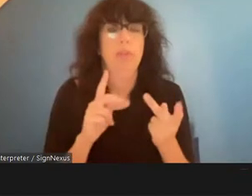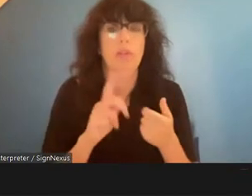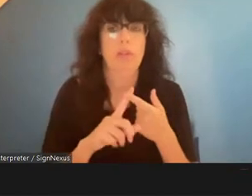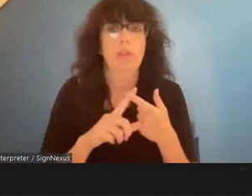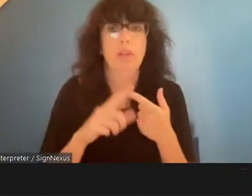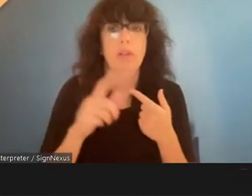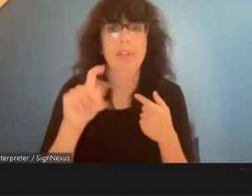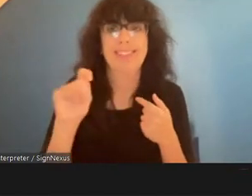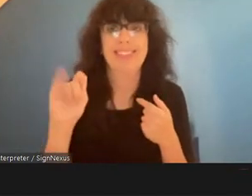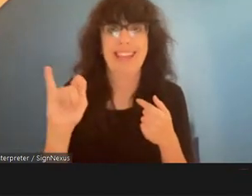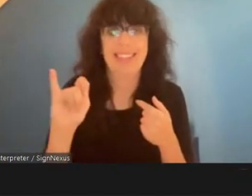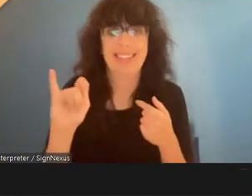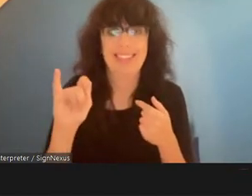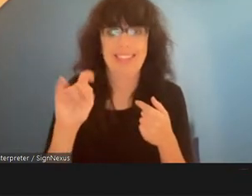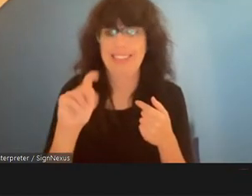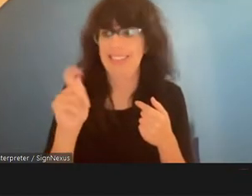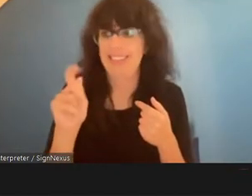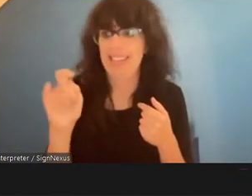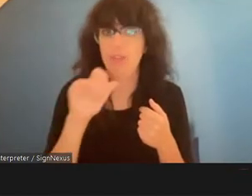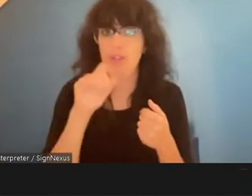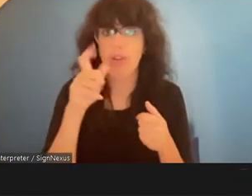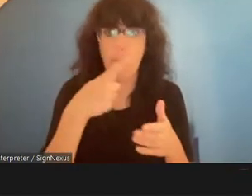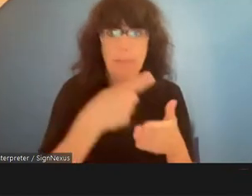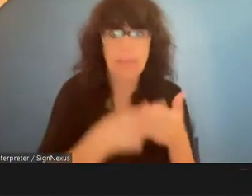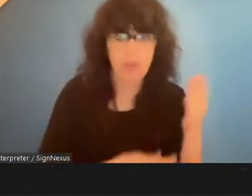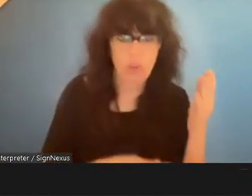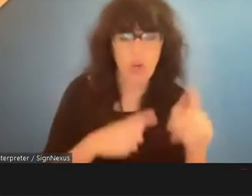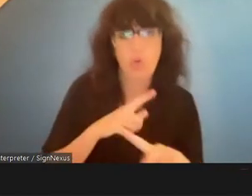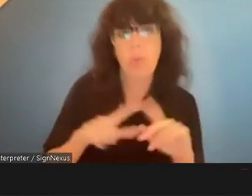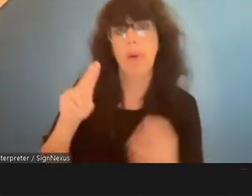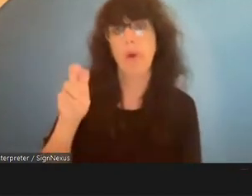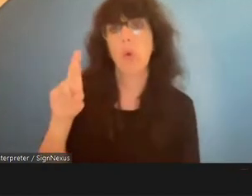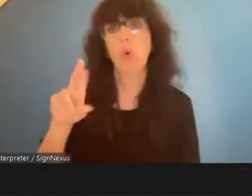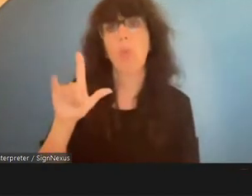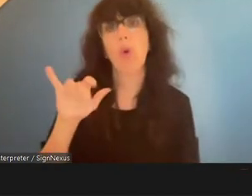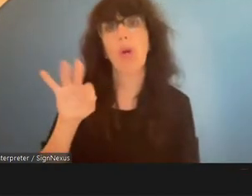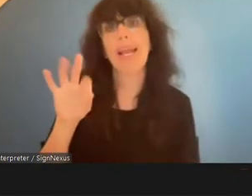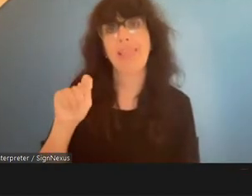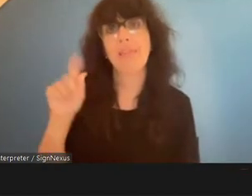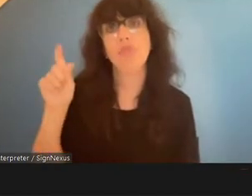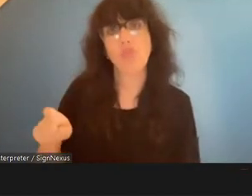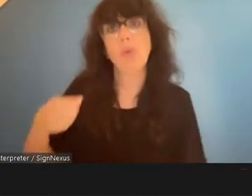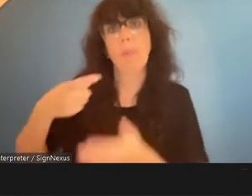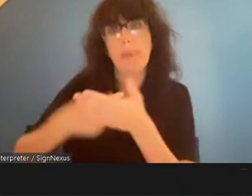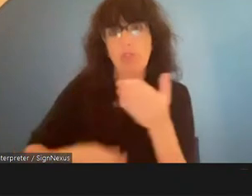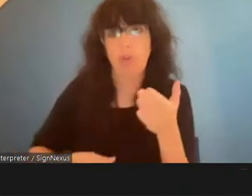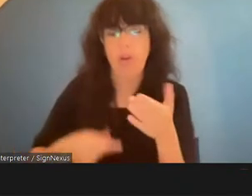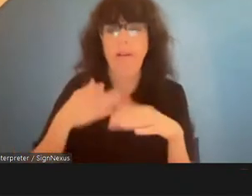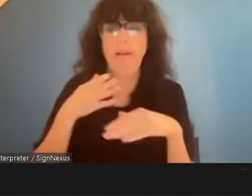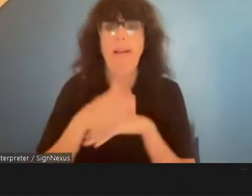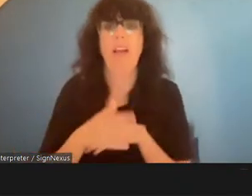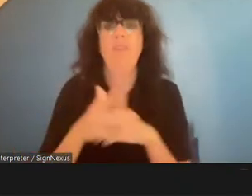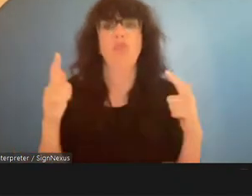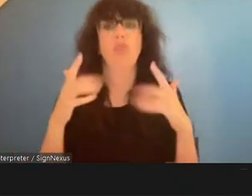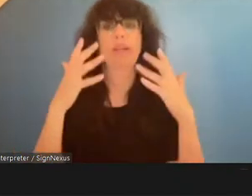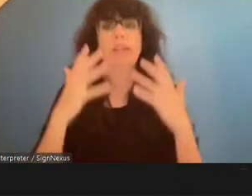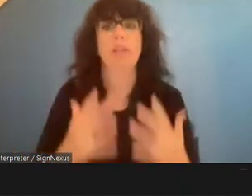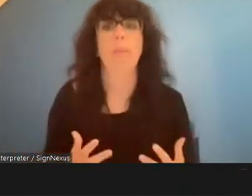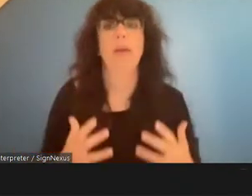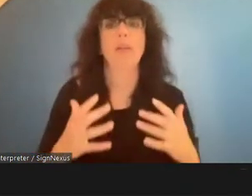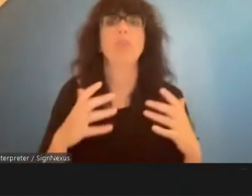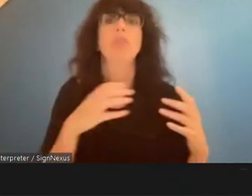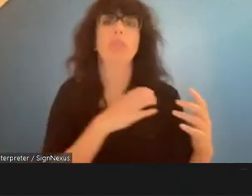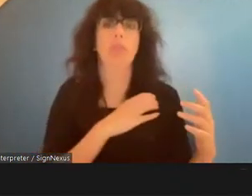be charged while uber and lyft should be after the great depression mayor laguardia created the